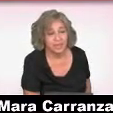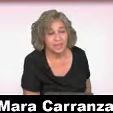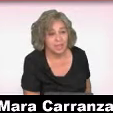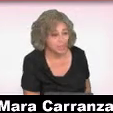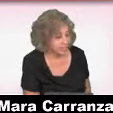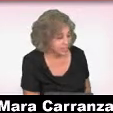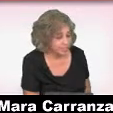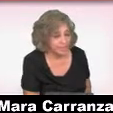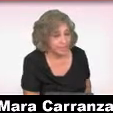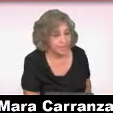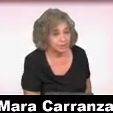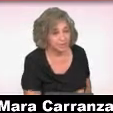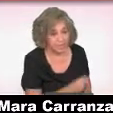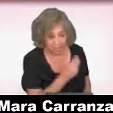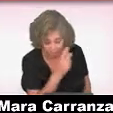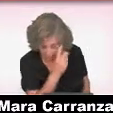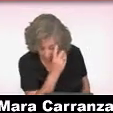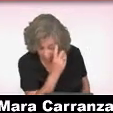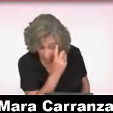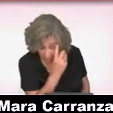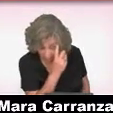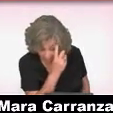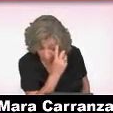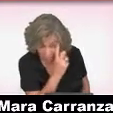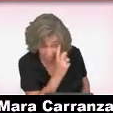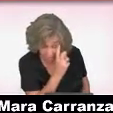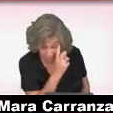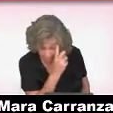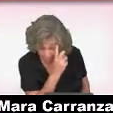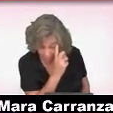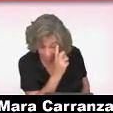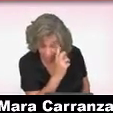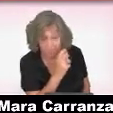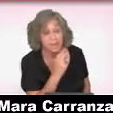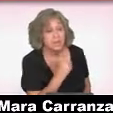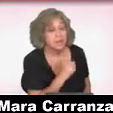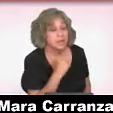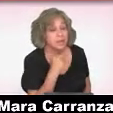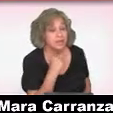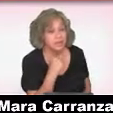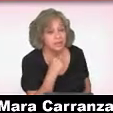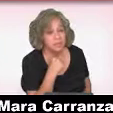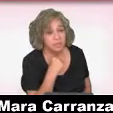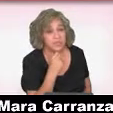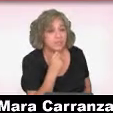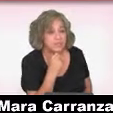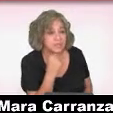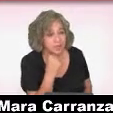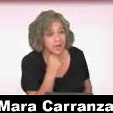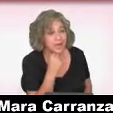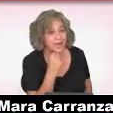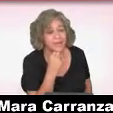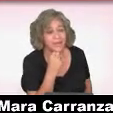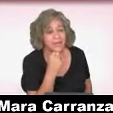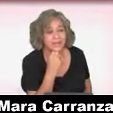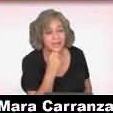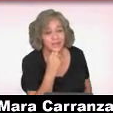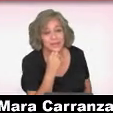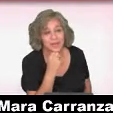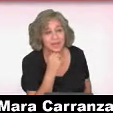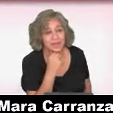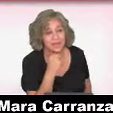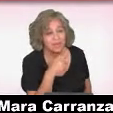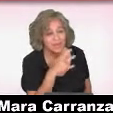para hacer las cosas. That it was not the correct way to do it. Dicho, si hay abusos, if there was abuse, they would handle it